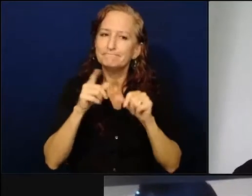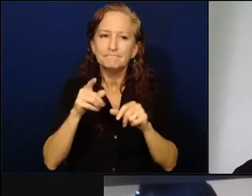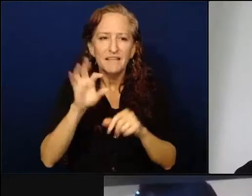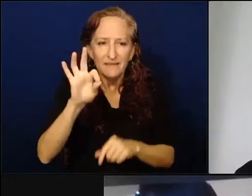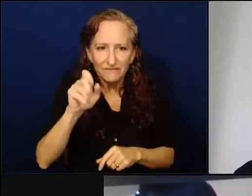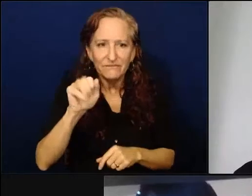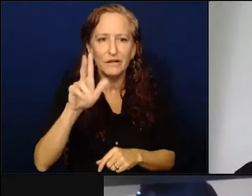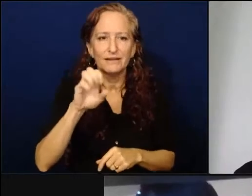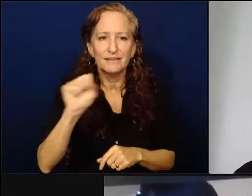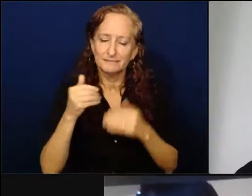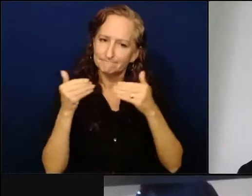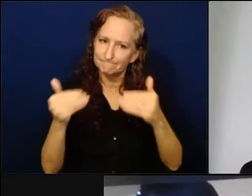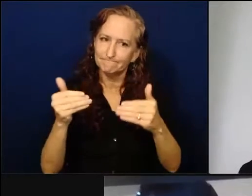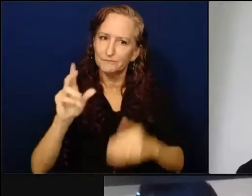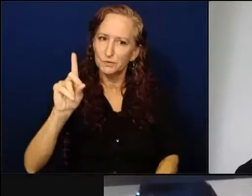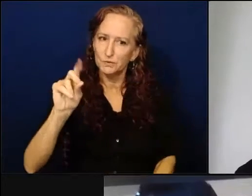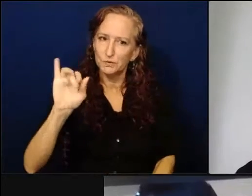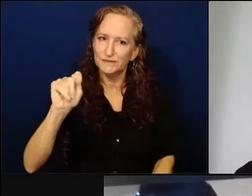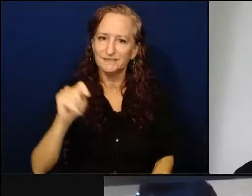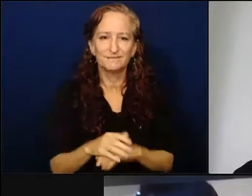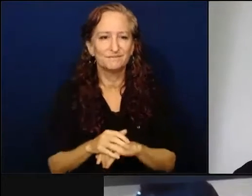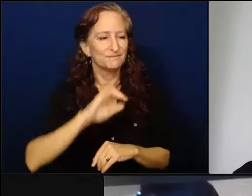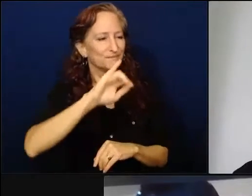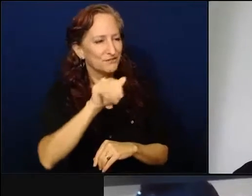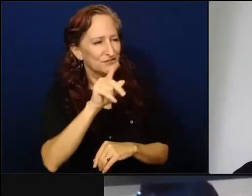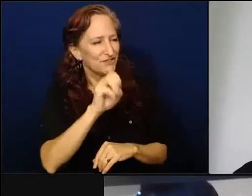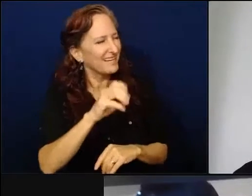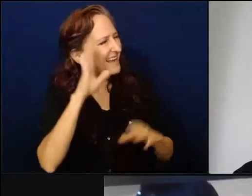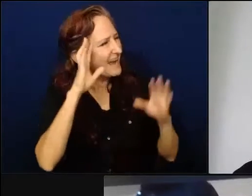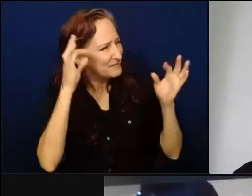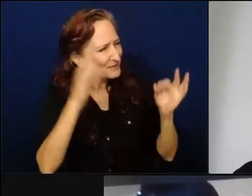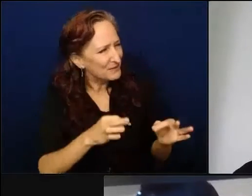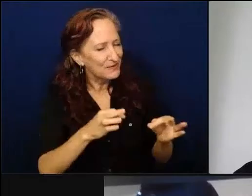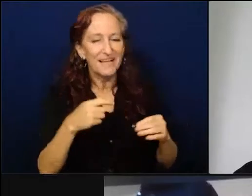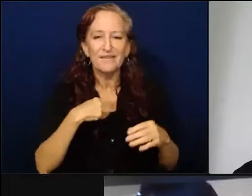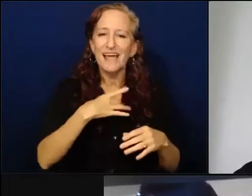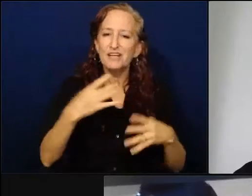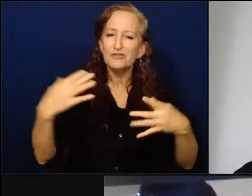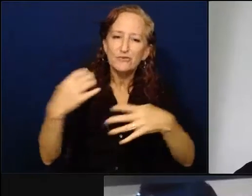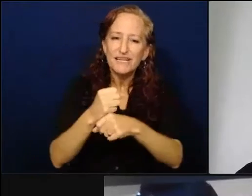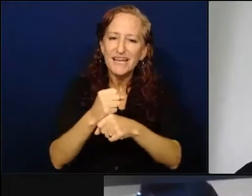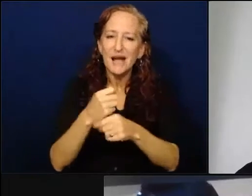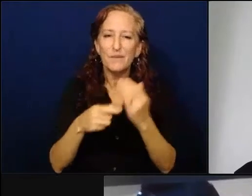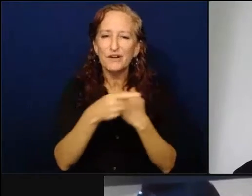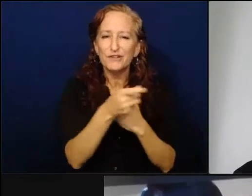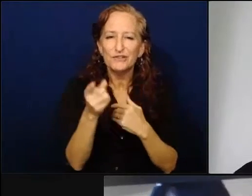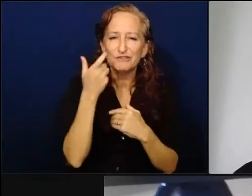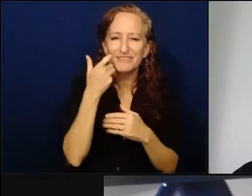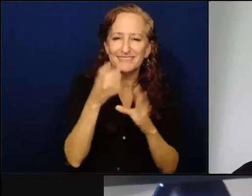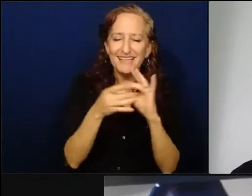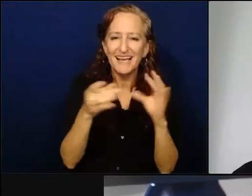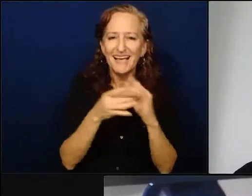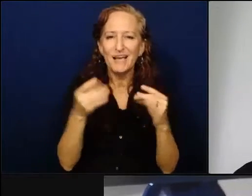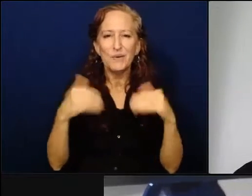it. Absolutely. Well, I just want to recap a couple of key things that I heard for everyone who's tuning in. These, for me,